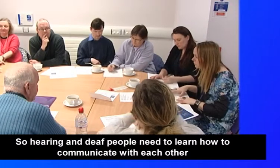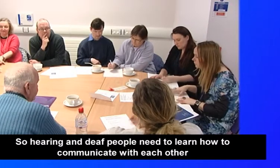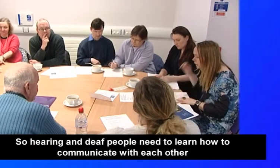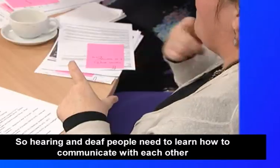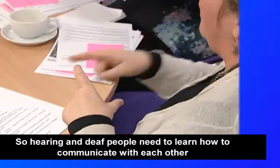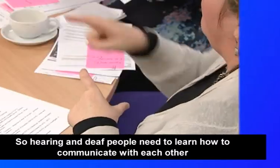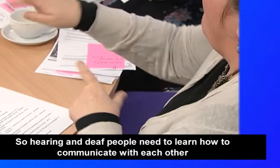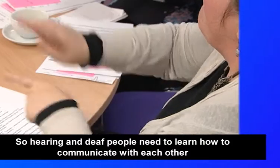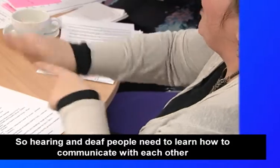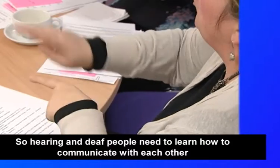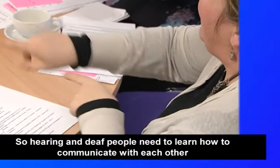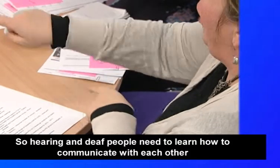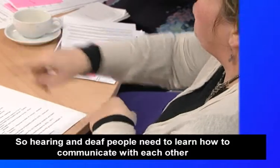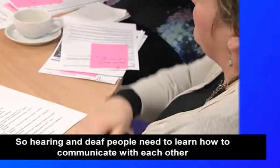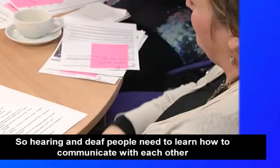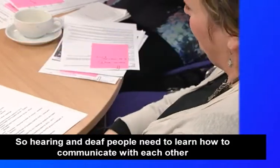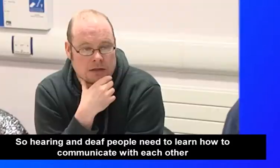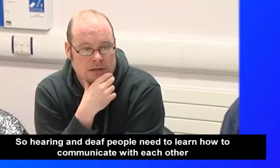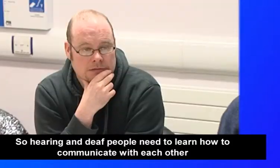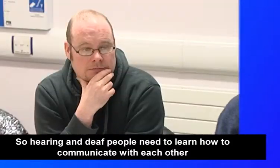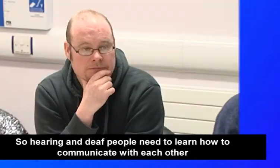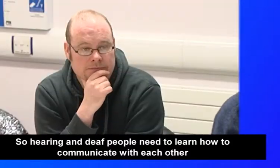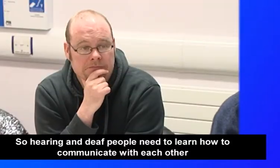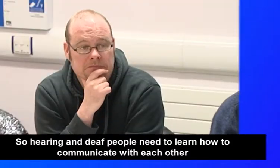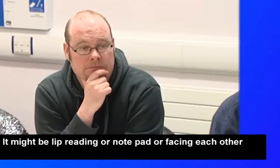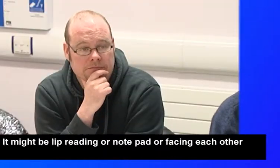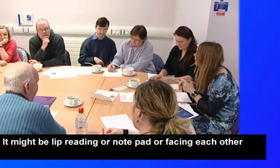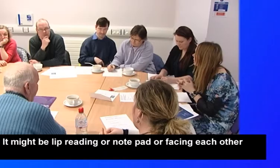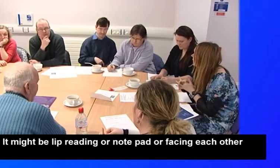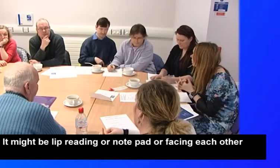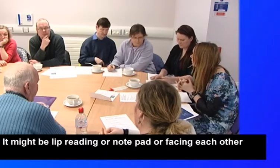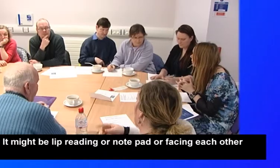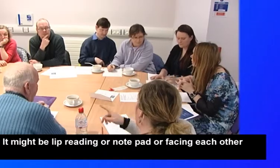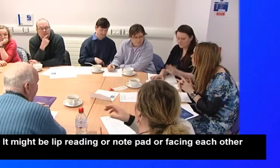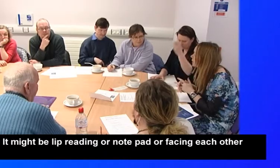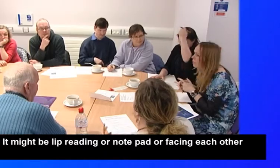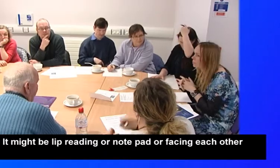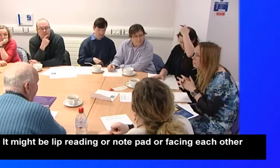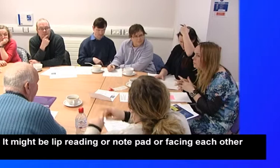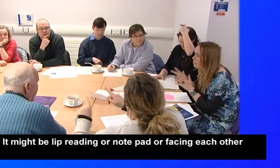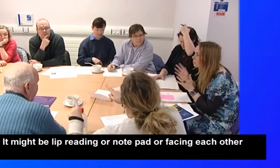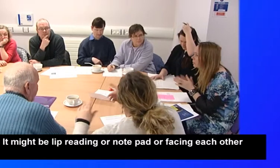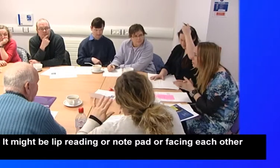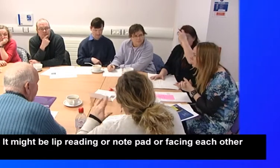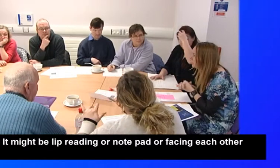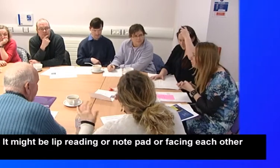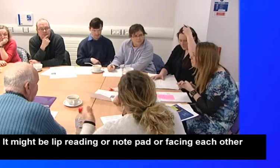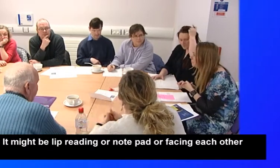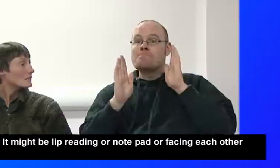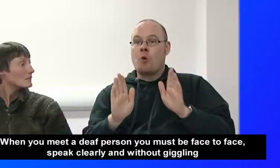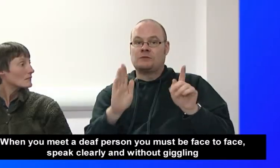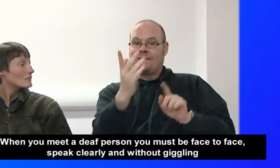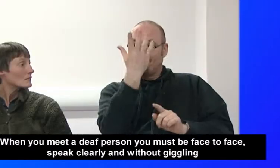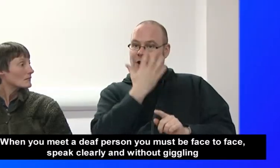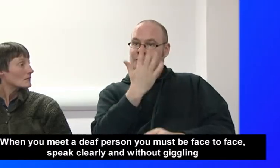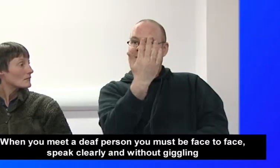So hearing and deaf people need to learn how to communicate with each other. It might be lip reading or notepad or facing each other.